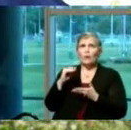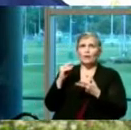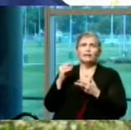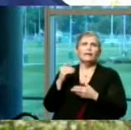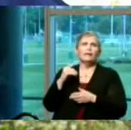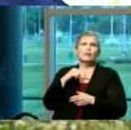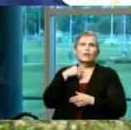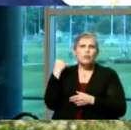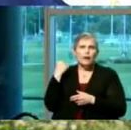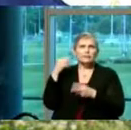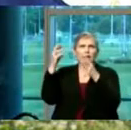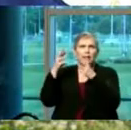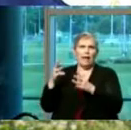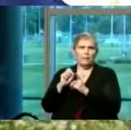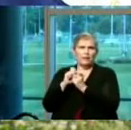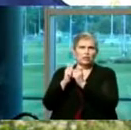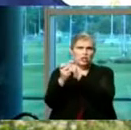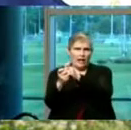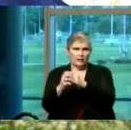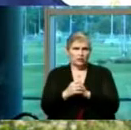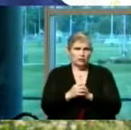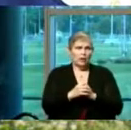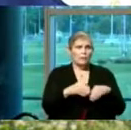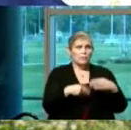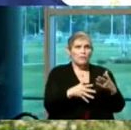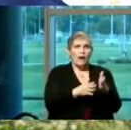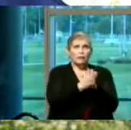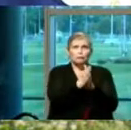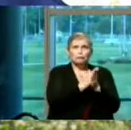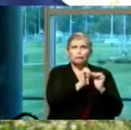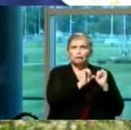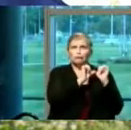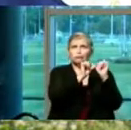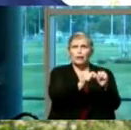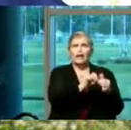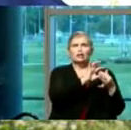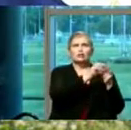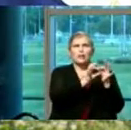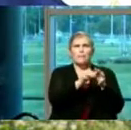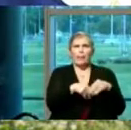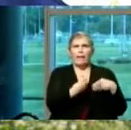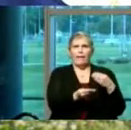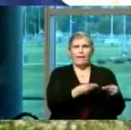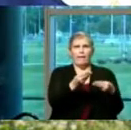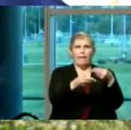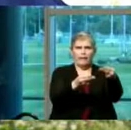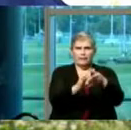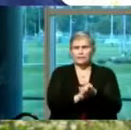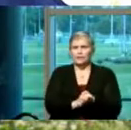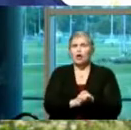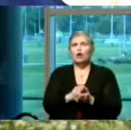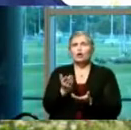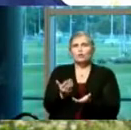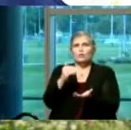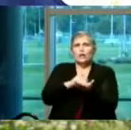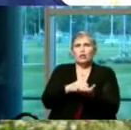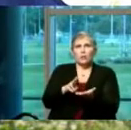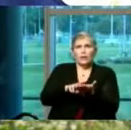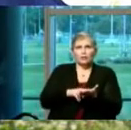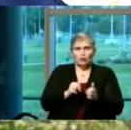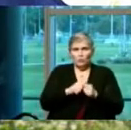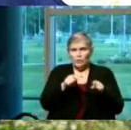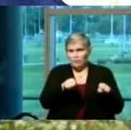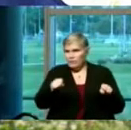change. With resilient supply chains, with new market opportunities for farmers, ranchers, and forest owners,